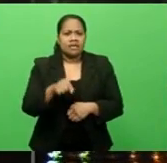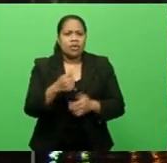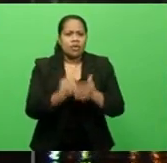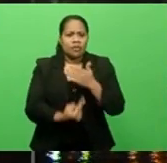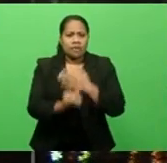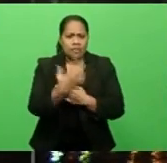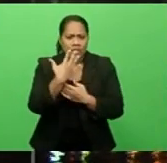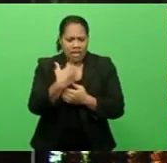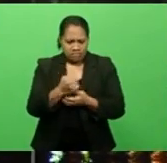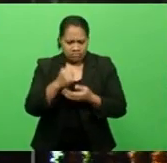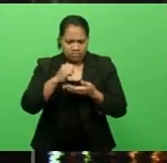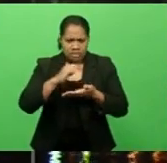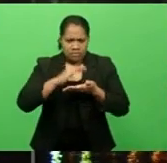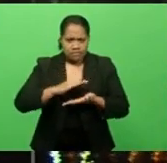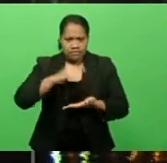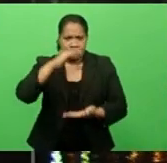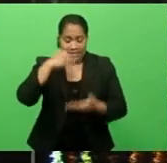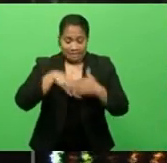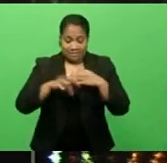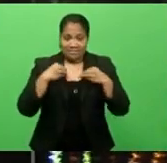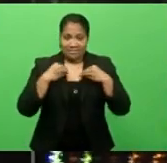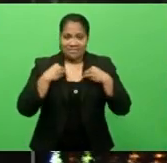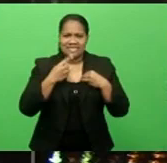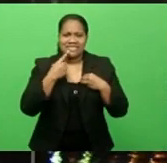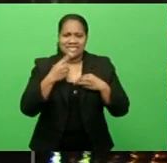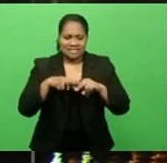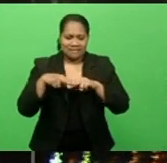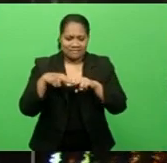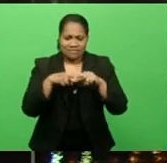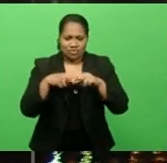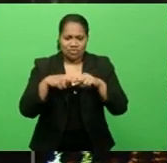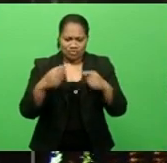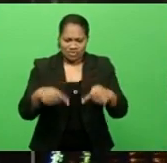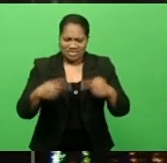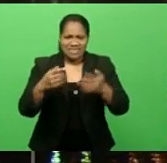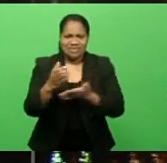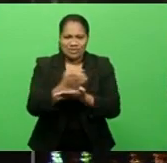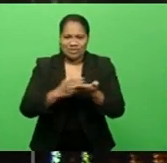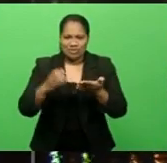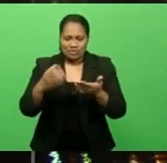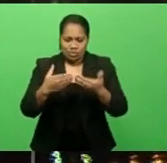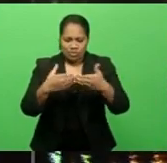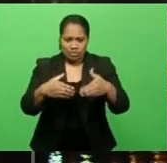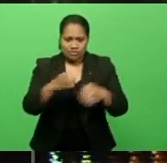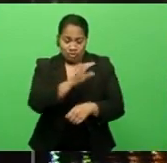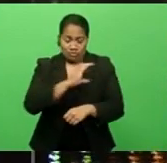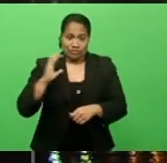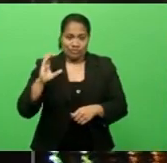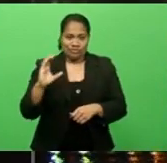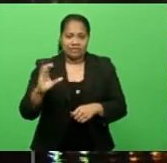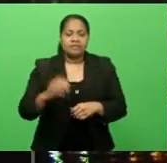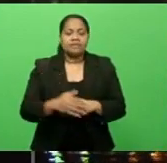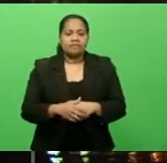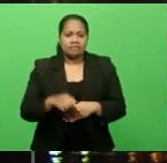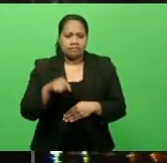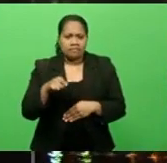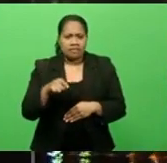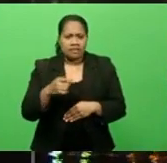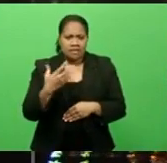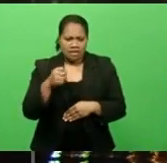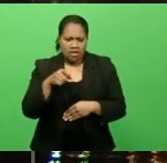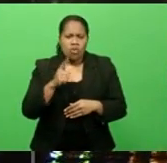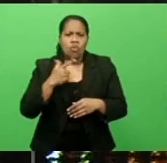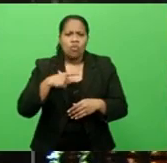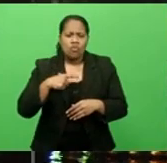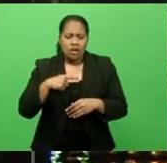from businesses, says the Fijian Competition and Consumer Commission. The Consumer Protection Agency attributed this to increased advocacy